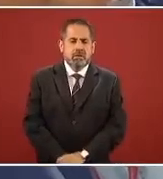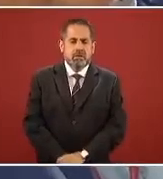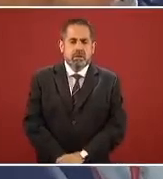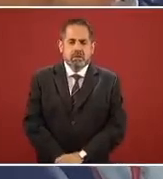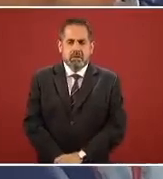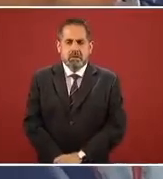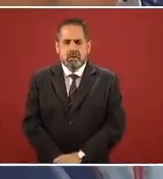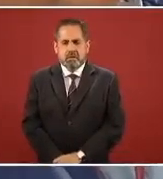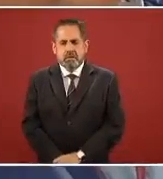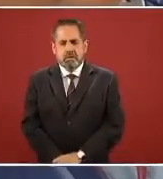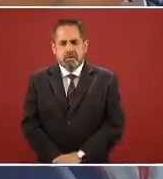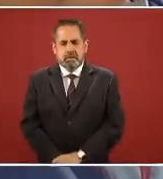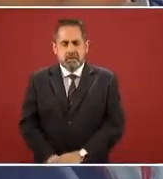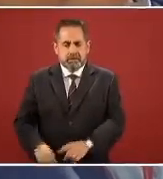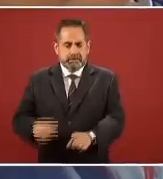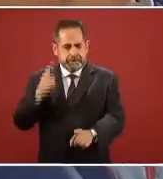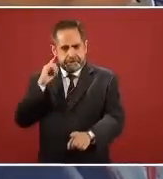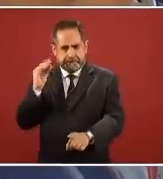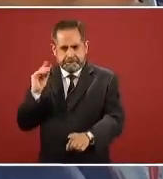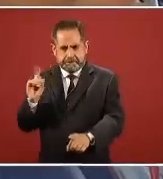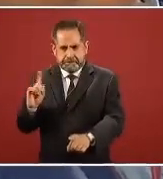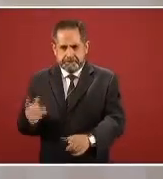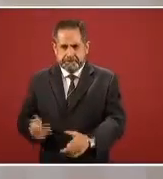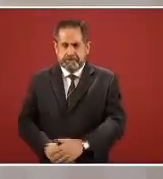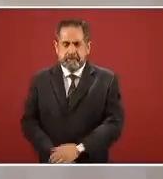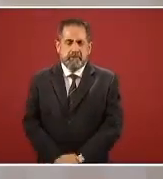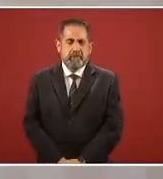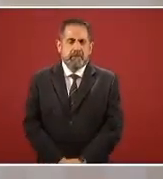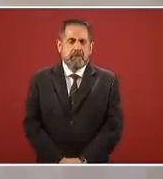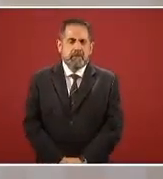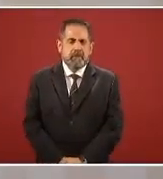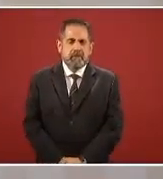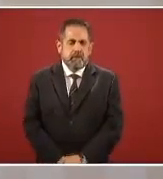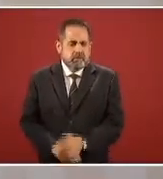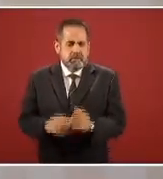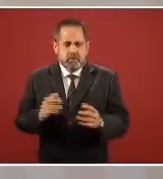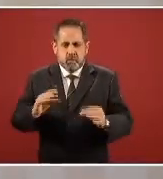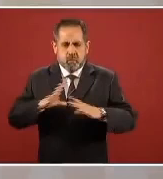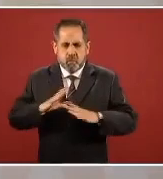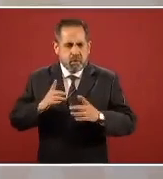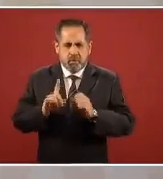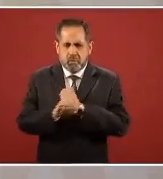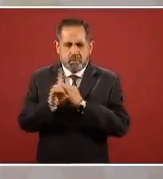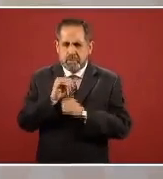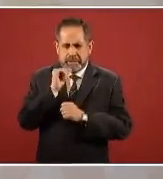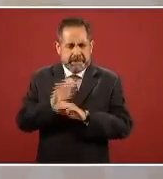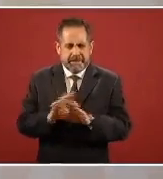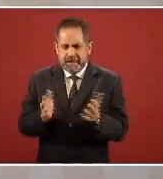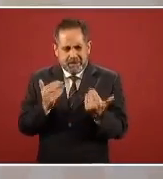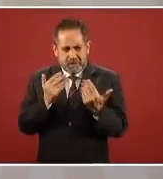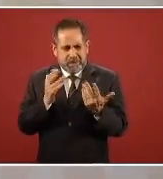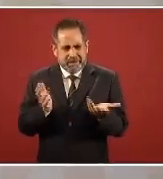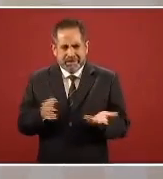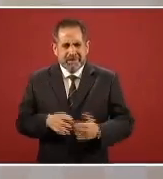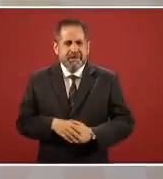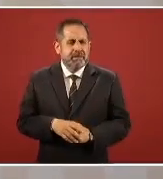Sí, sí, desde luego. Y no hay ningún problema. O sea,